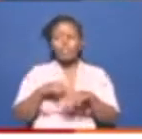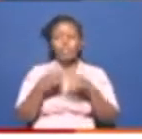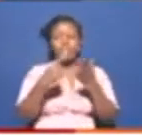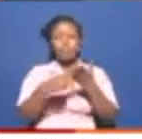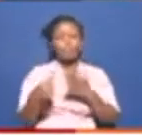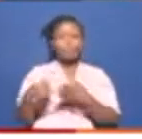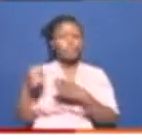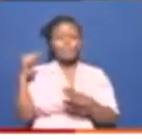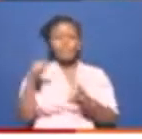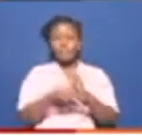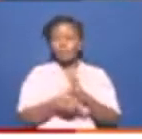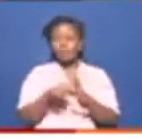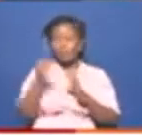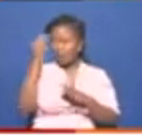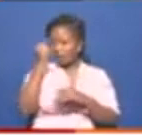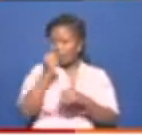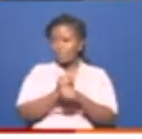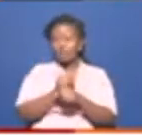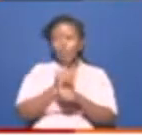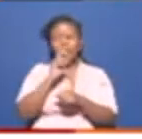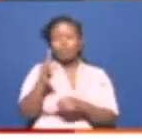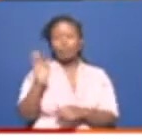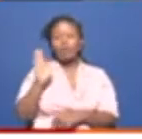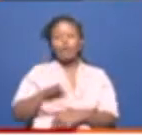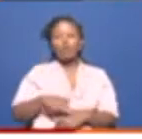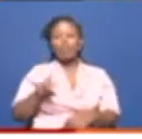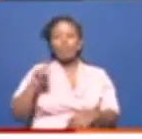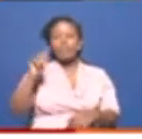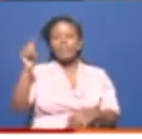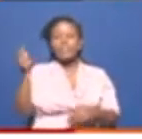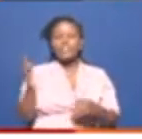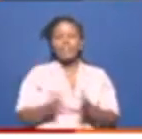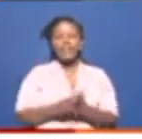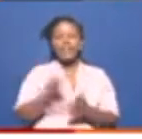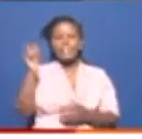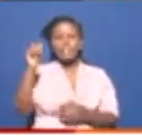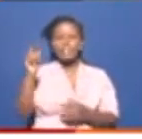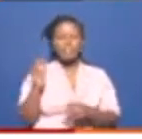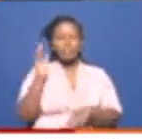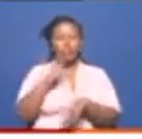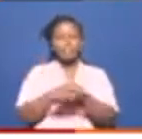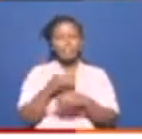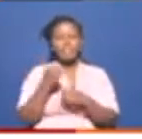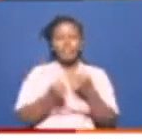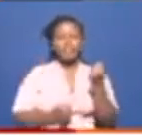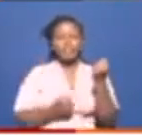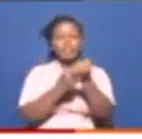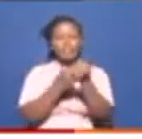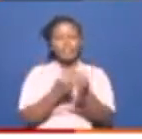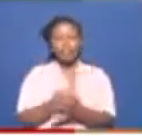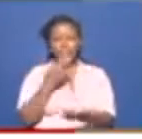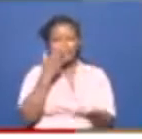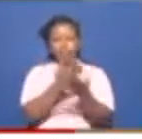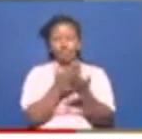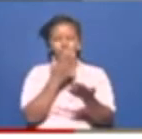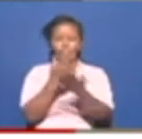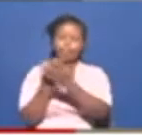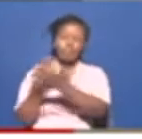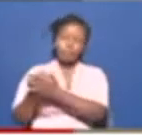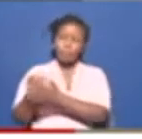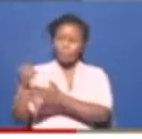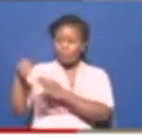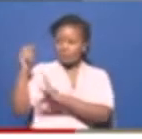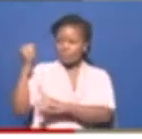women around Kenya and the region are able to be helped. Sharon Korir, there, thank you so much. She is